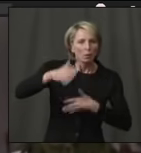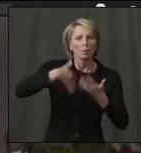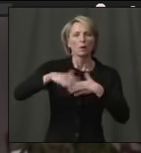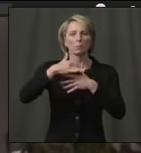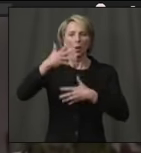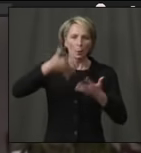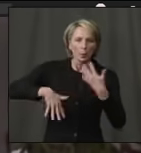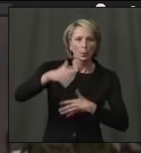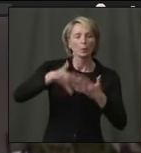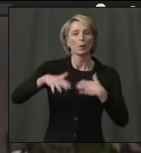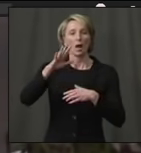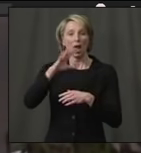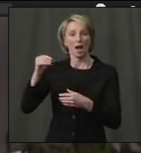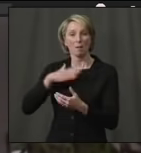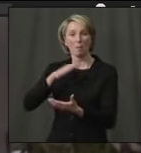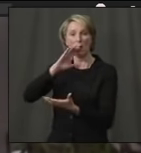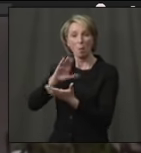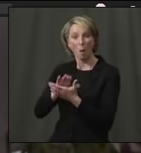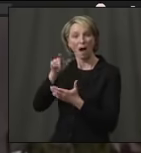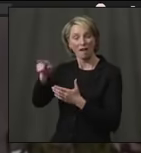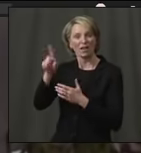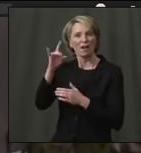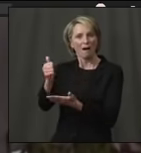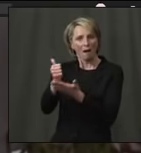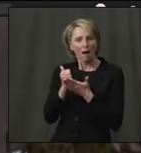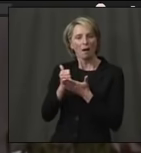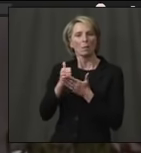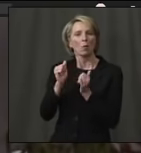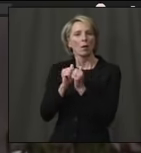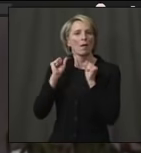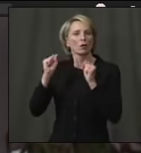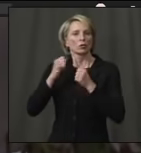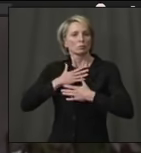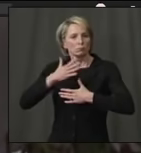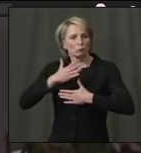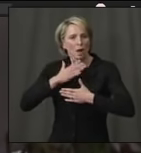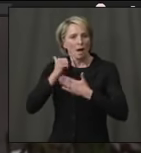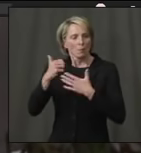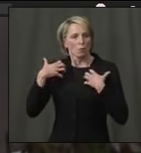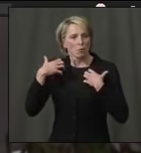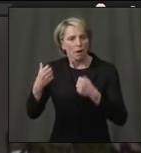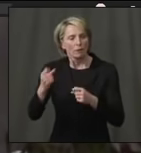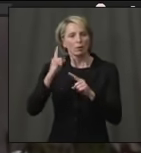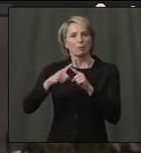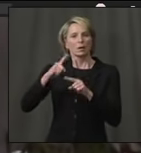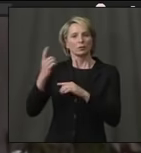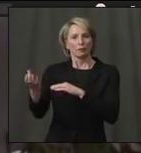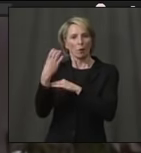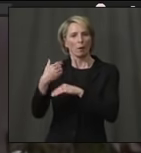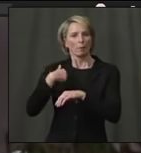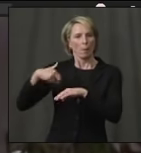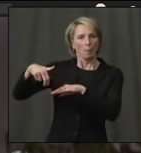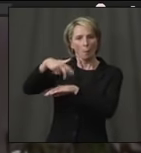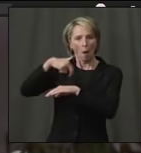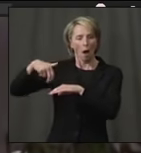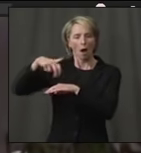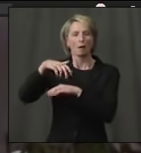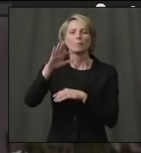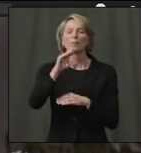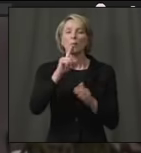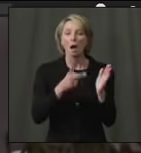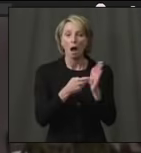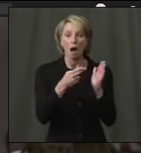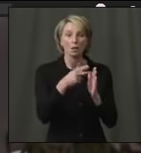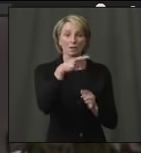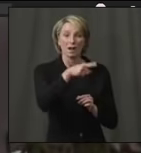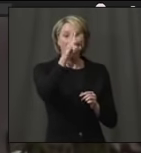exercises. And with all due respect to the hospitals, sometimes due to the busyness, the amount of work